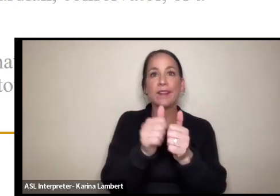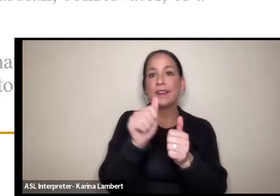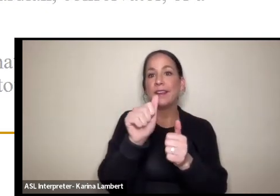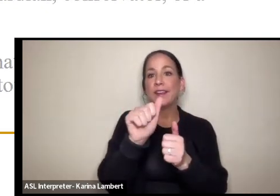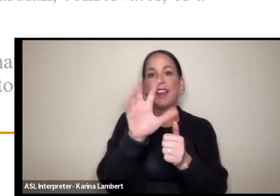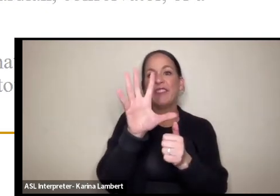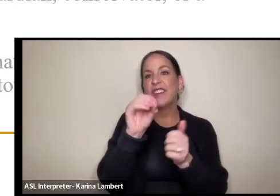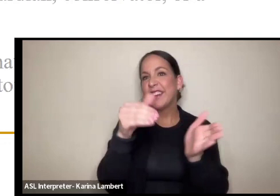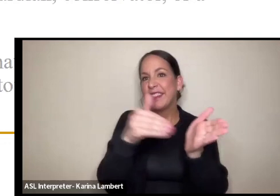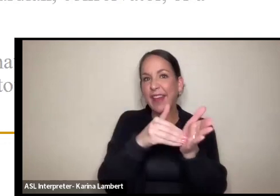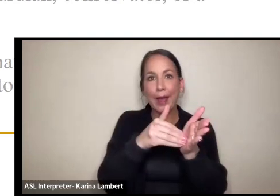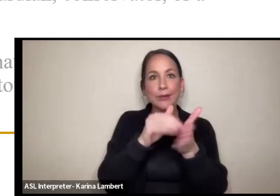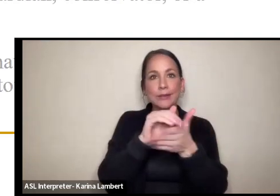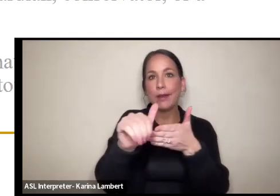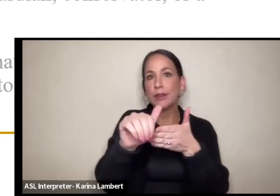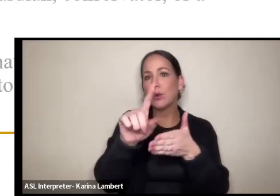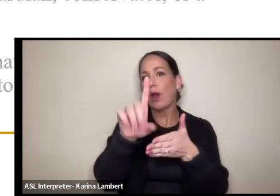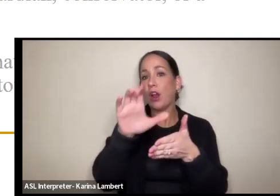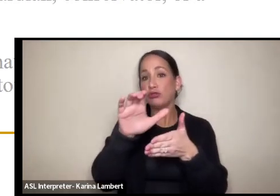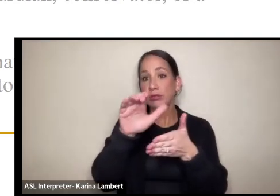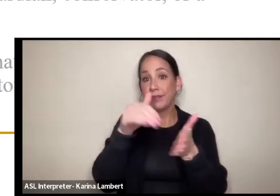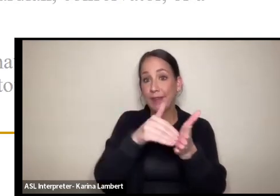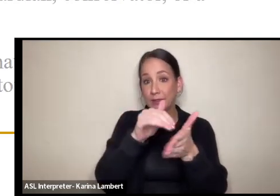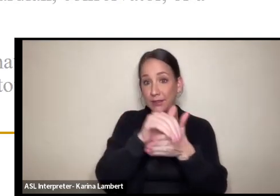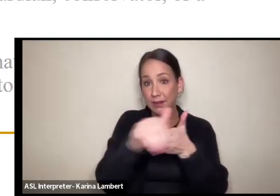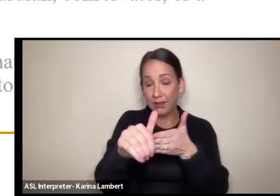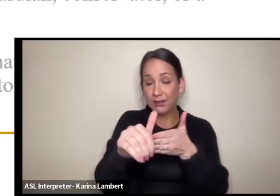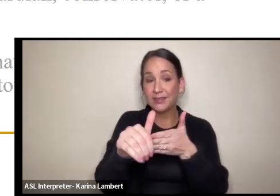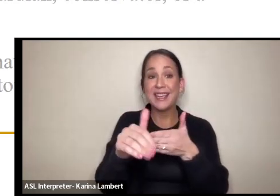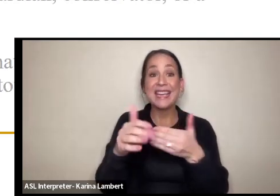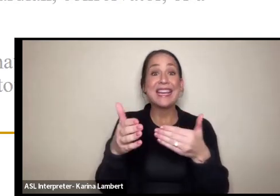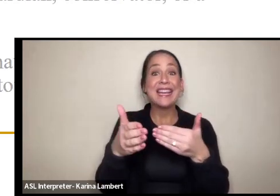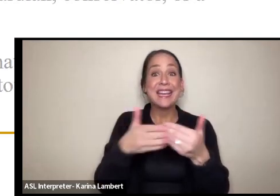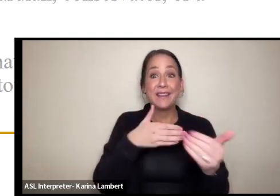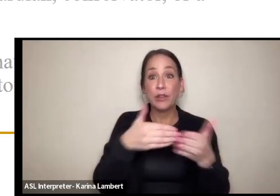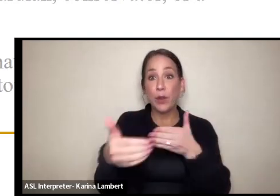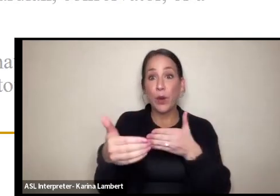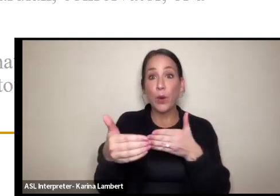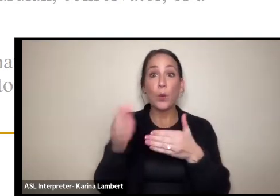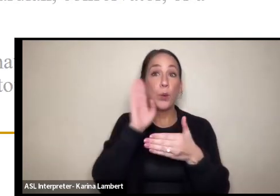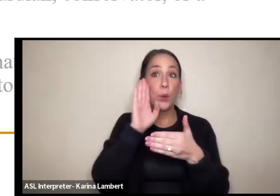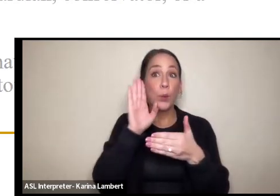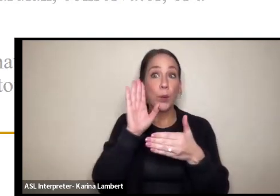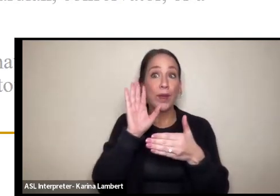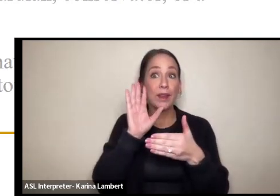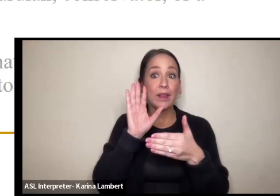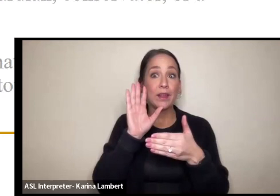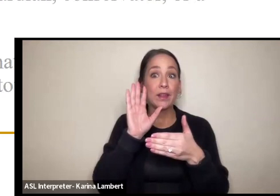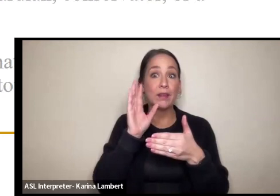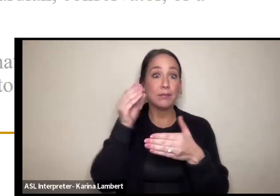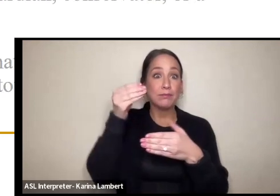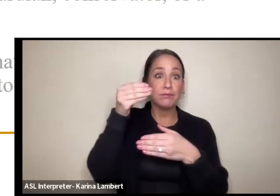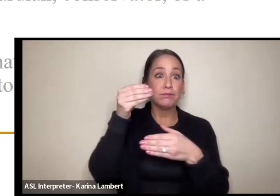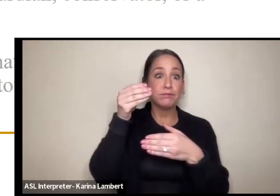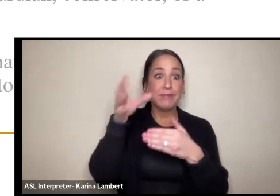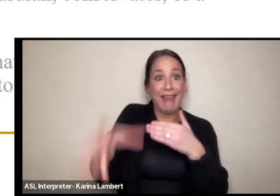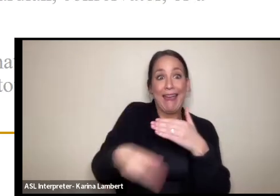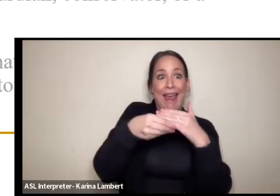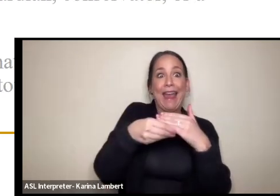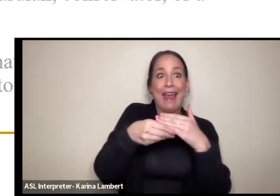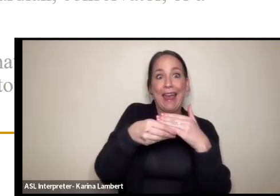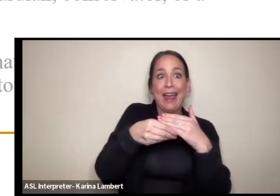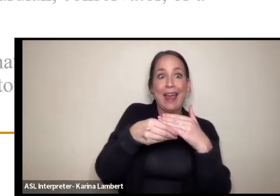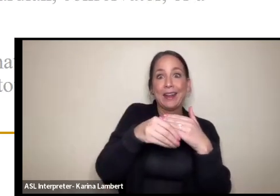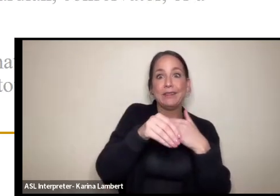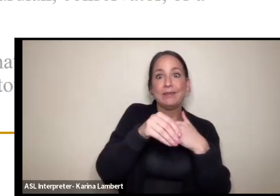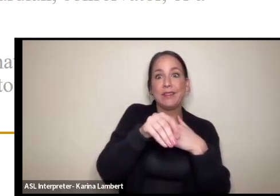or $100,000. Even though we're gonna add that 100,000 to the 40